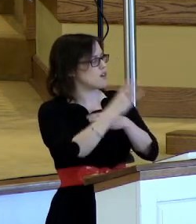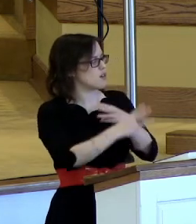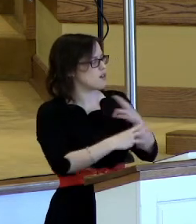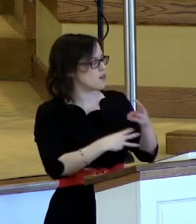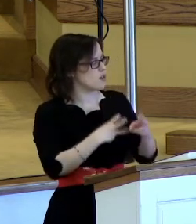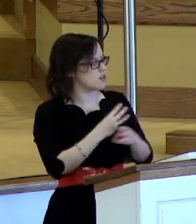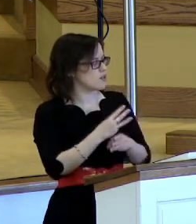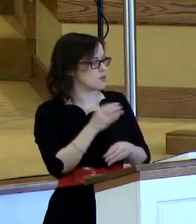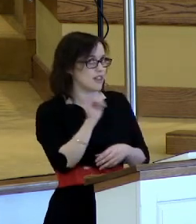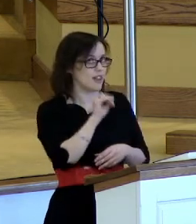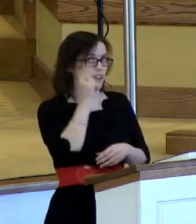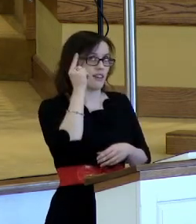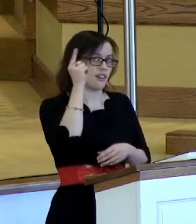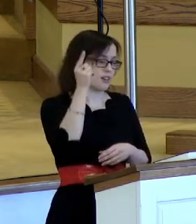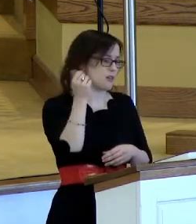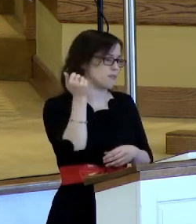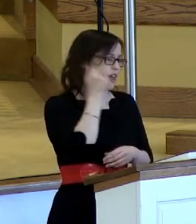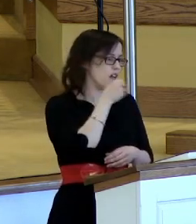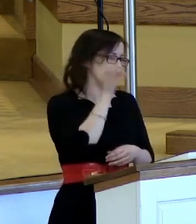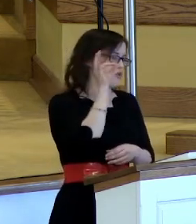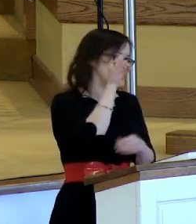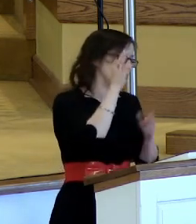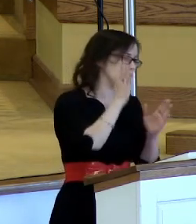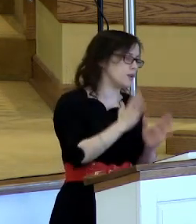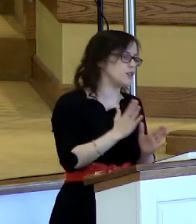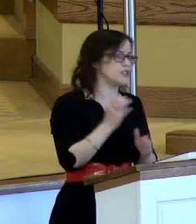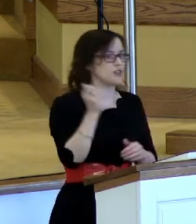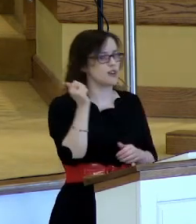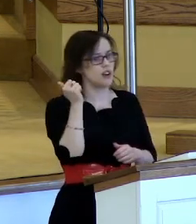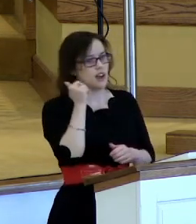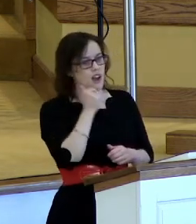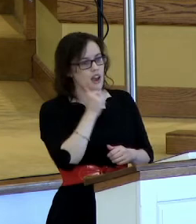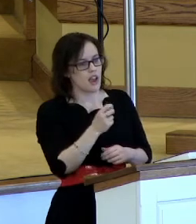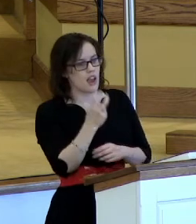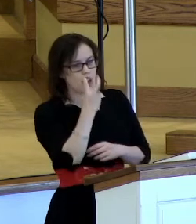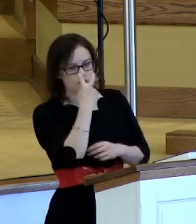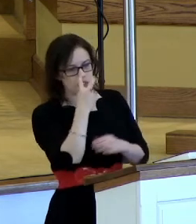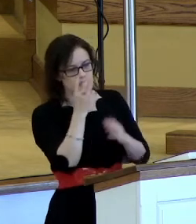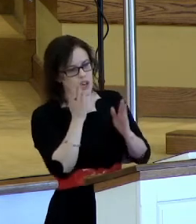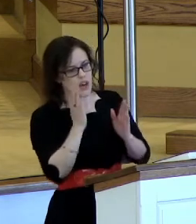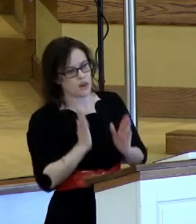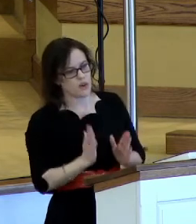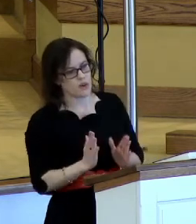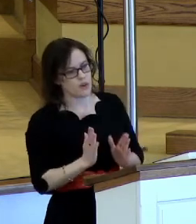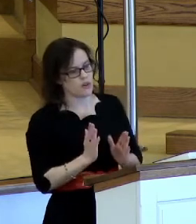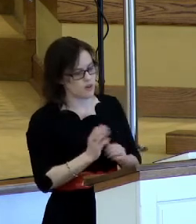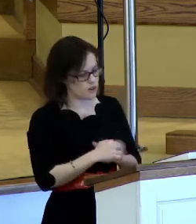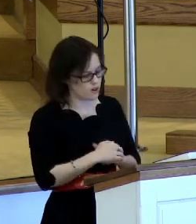love. Every preacher in the pulpit, every cynic on the street,